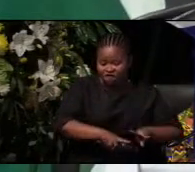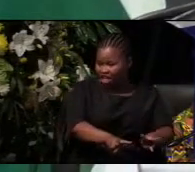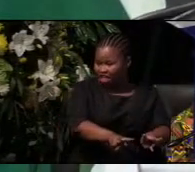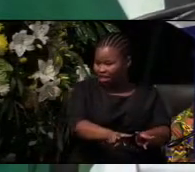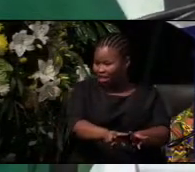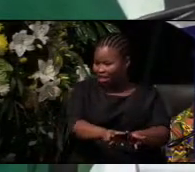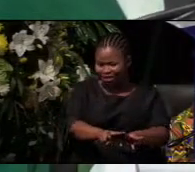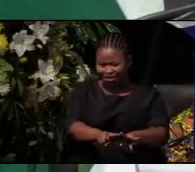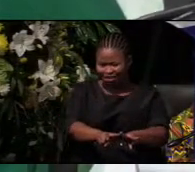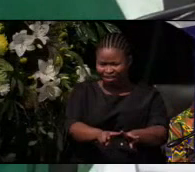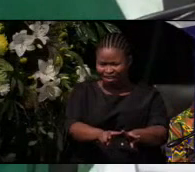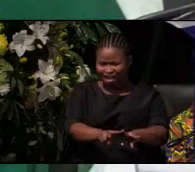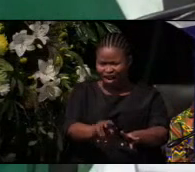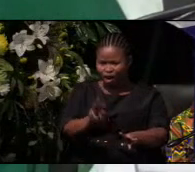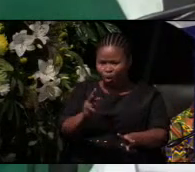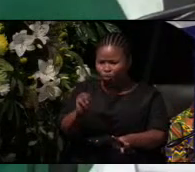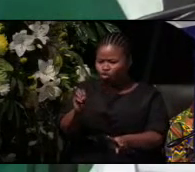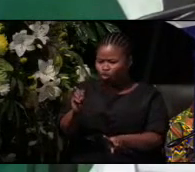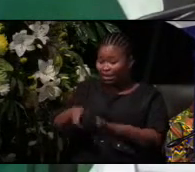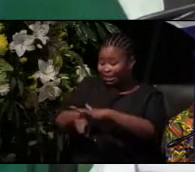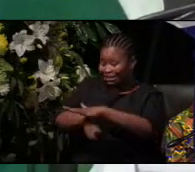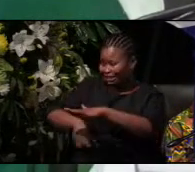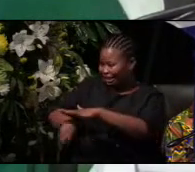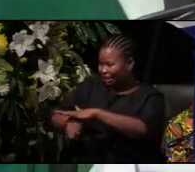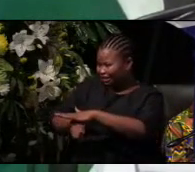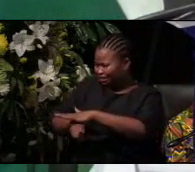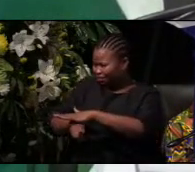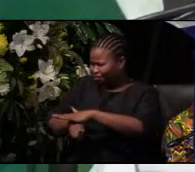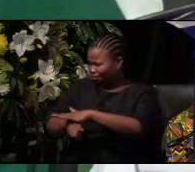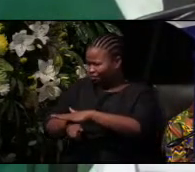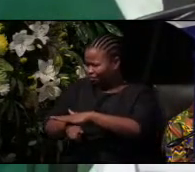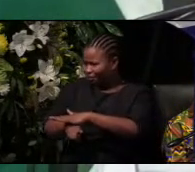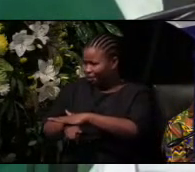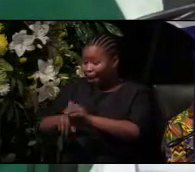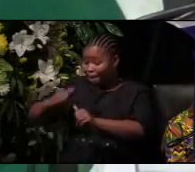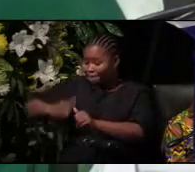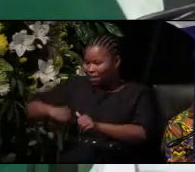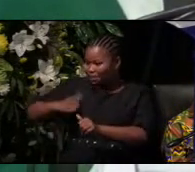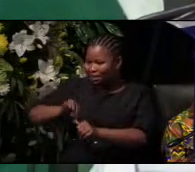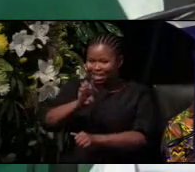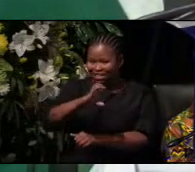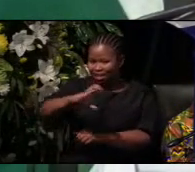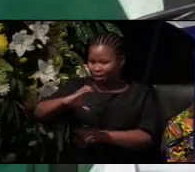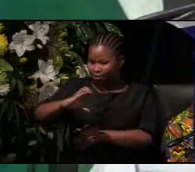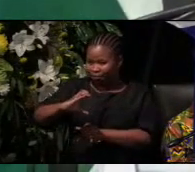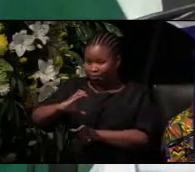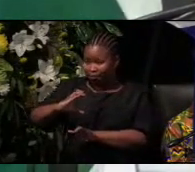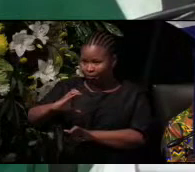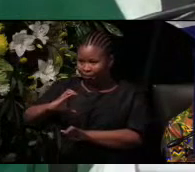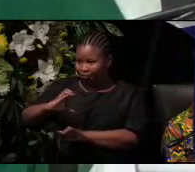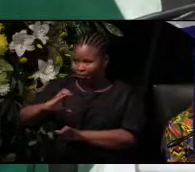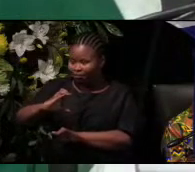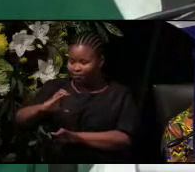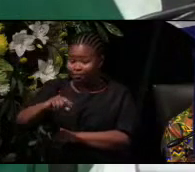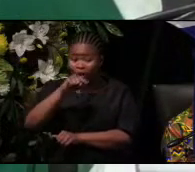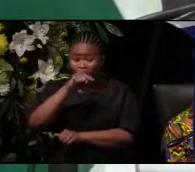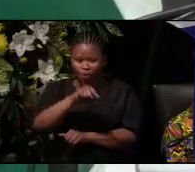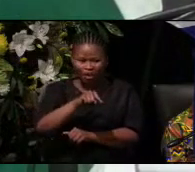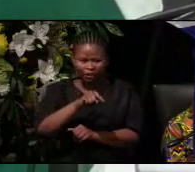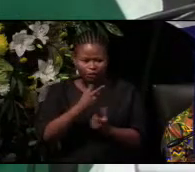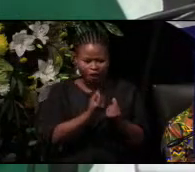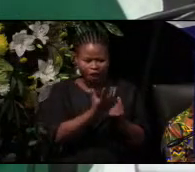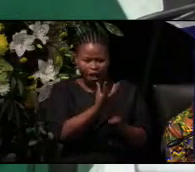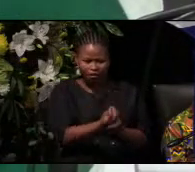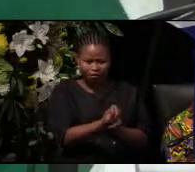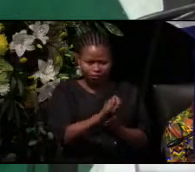in the Alfred and so District municipality in the Eastern Cape he has